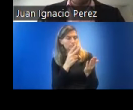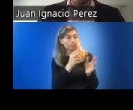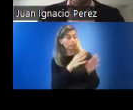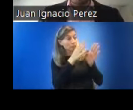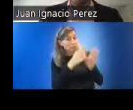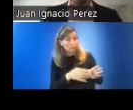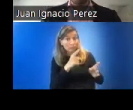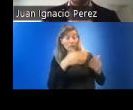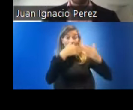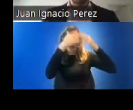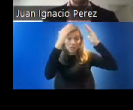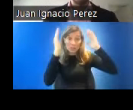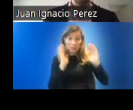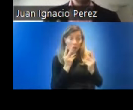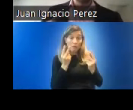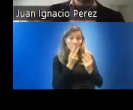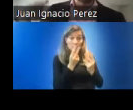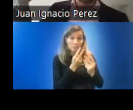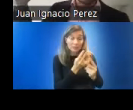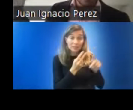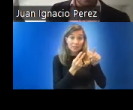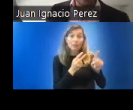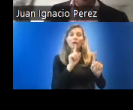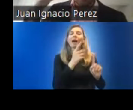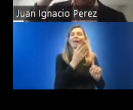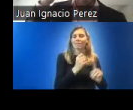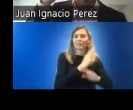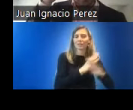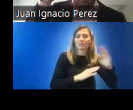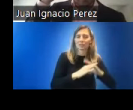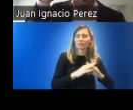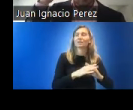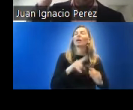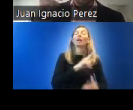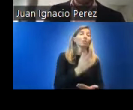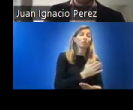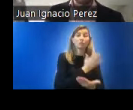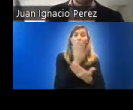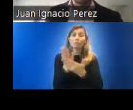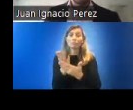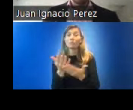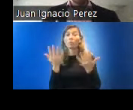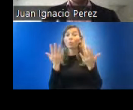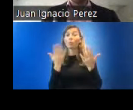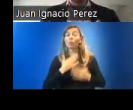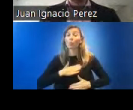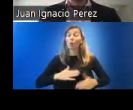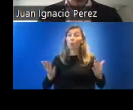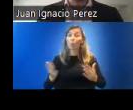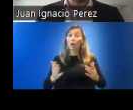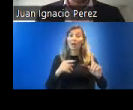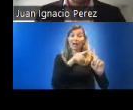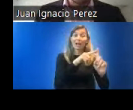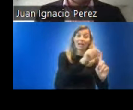the cases are about preventing the deportation of the asylum seeker to the country of origin because